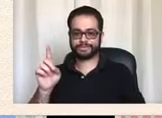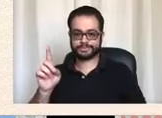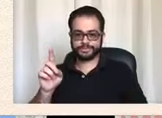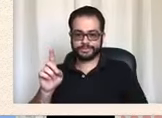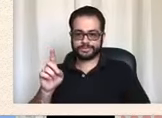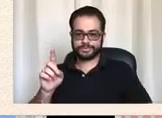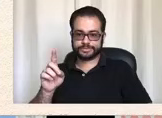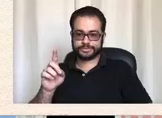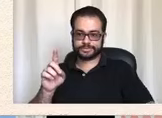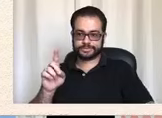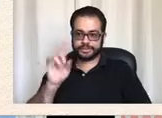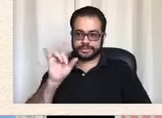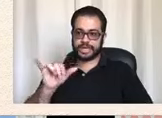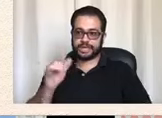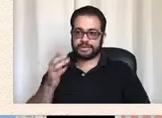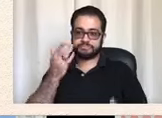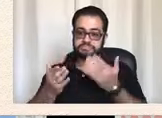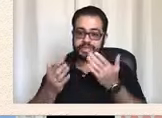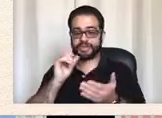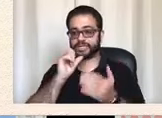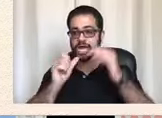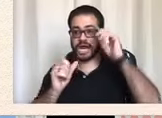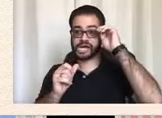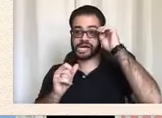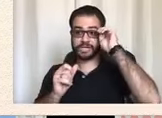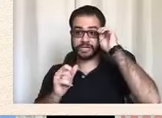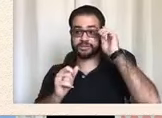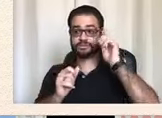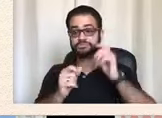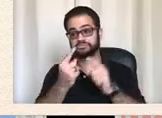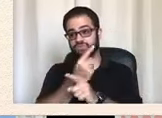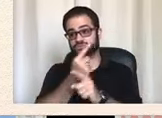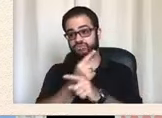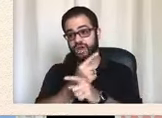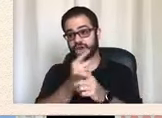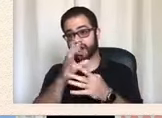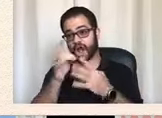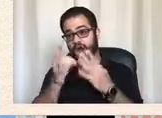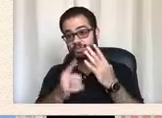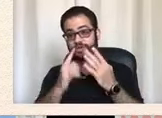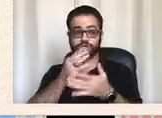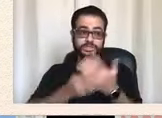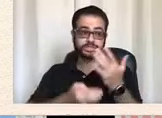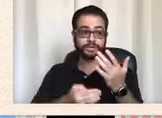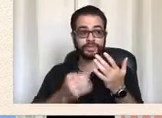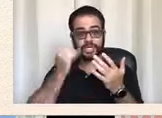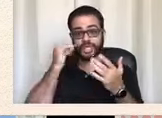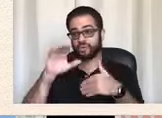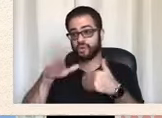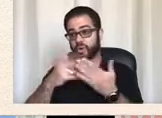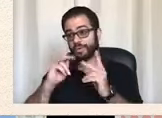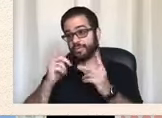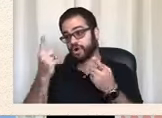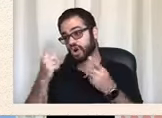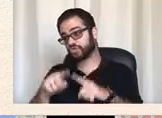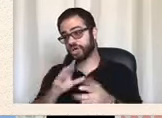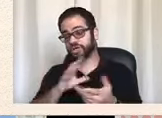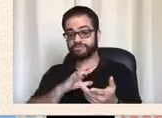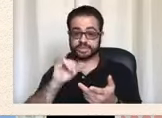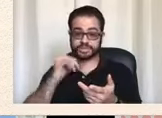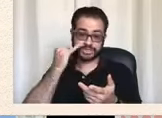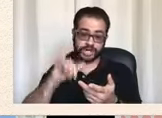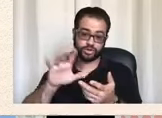that might not have necessarily been the road to take for some kids. And if everybody agrees, then, that's your choice, of course. And the